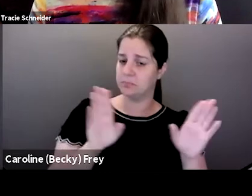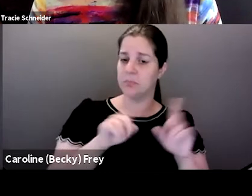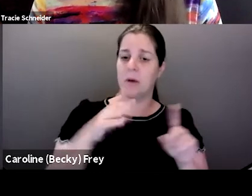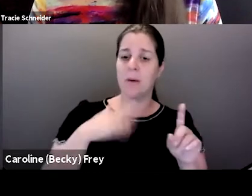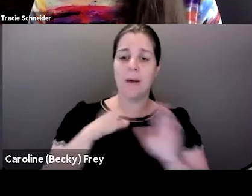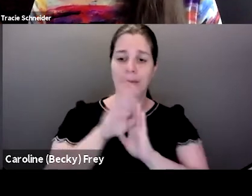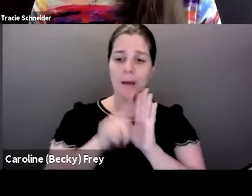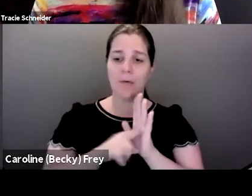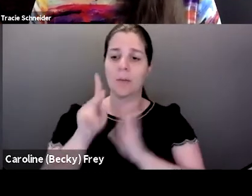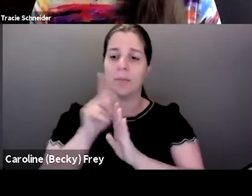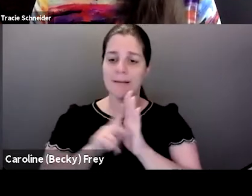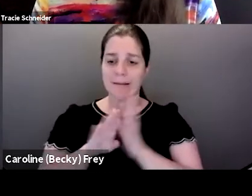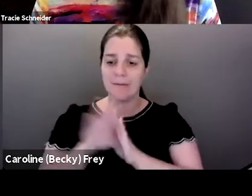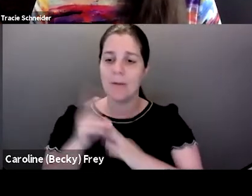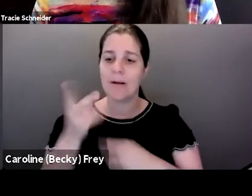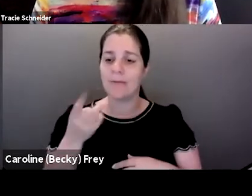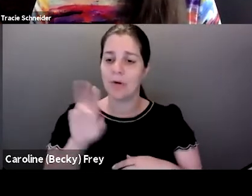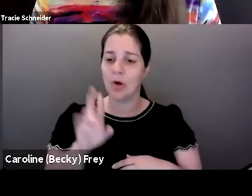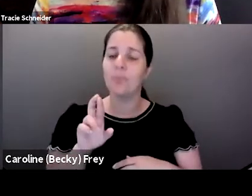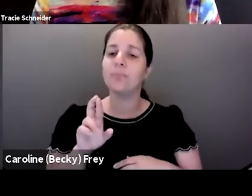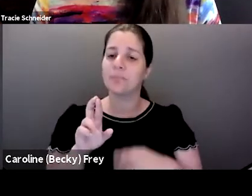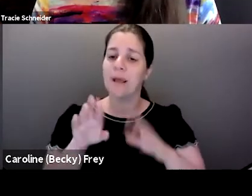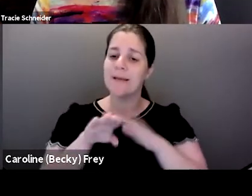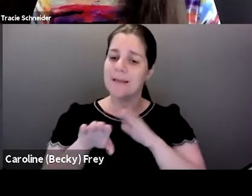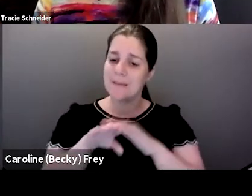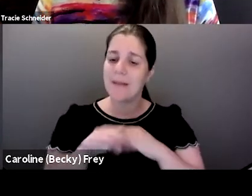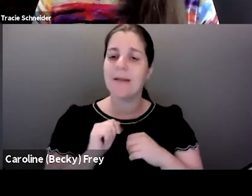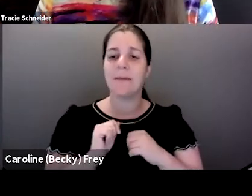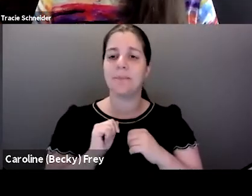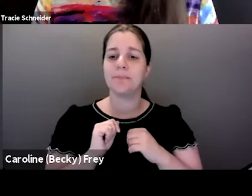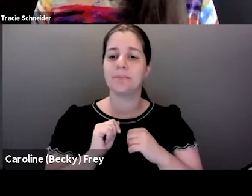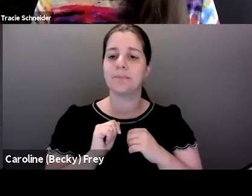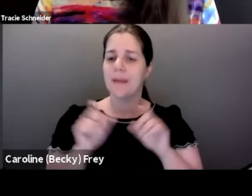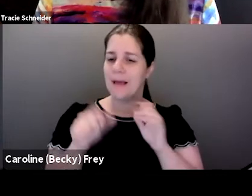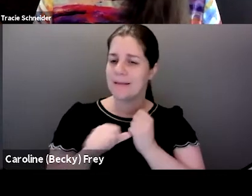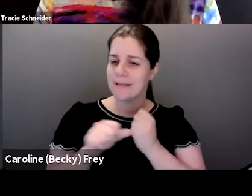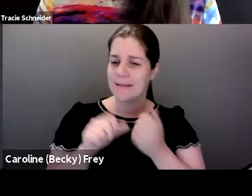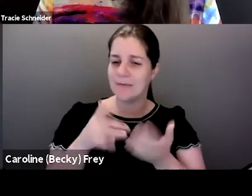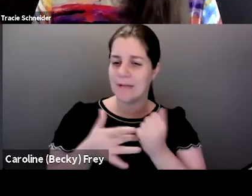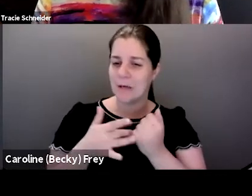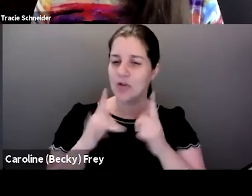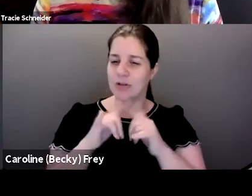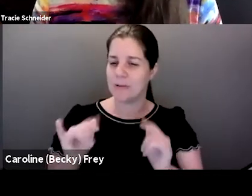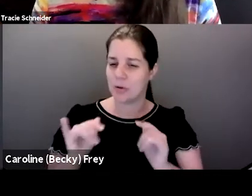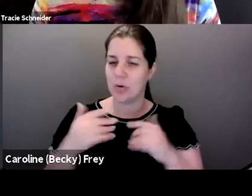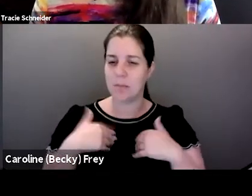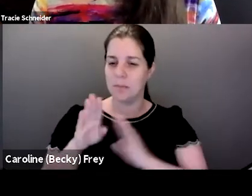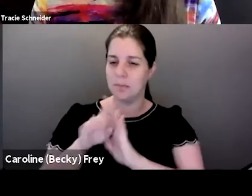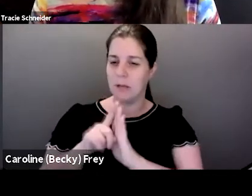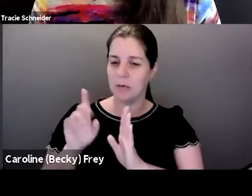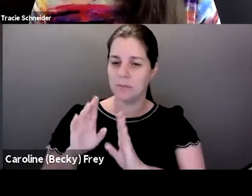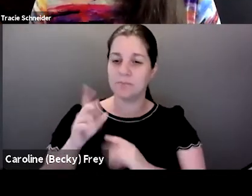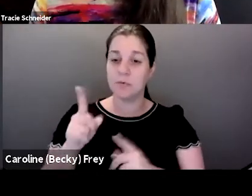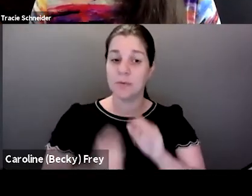policy development, vocational rehabilitation, accessibility, assistive technology, and things like that. You can reach me